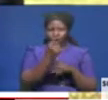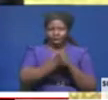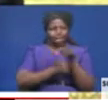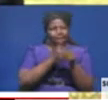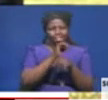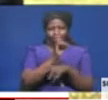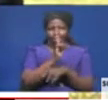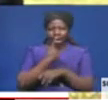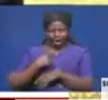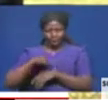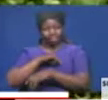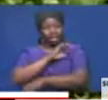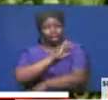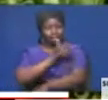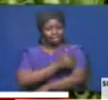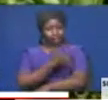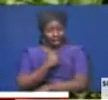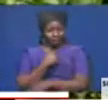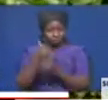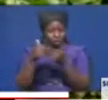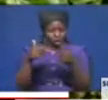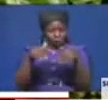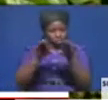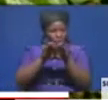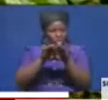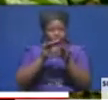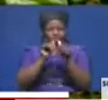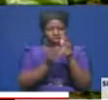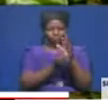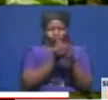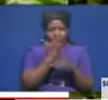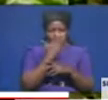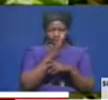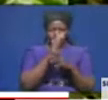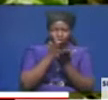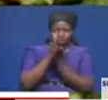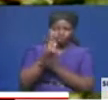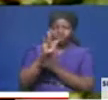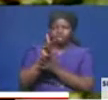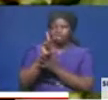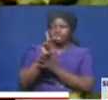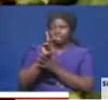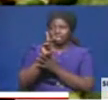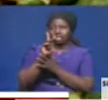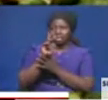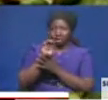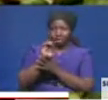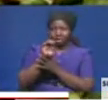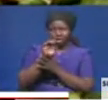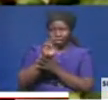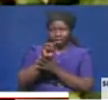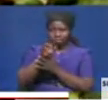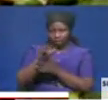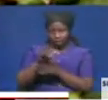to stop the gap that has been created. Through the Kenya Agricultural, Livestock and Research Organization, the Revitalization Committee plans